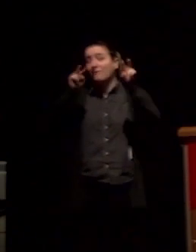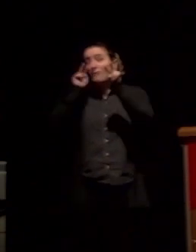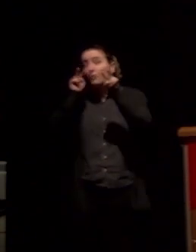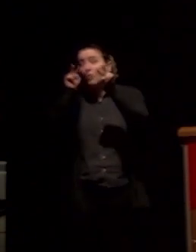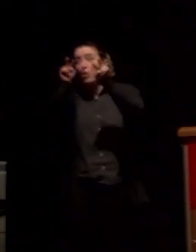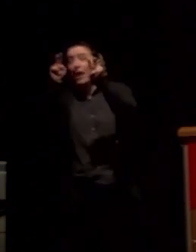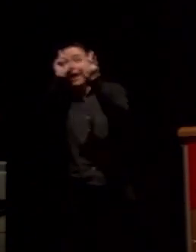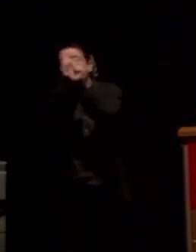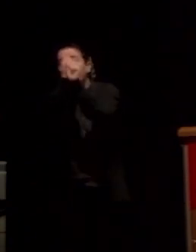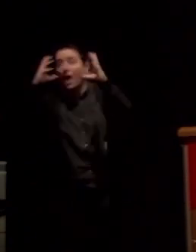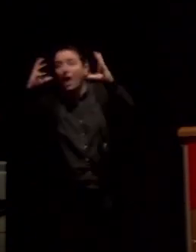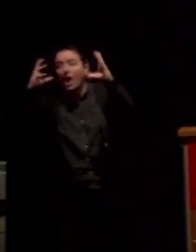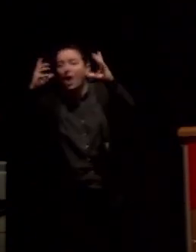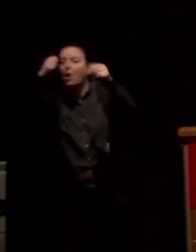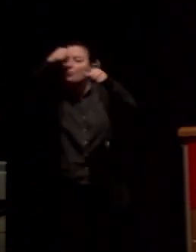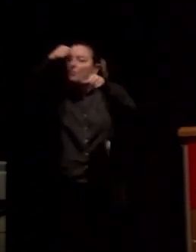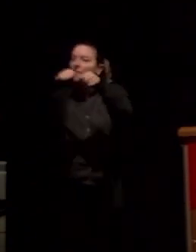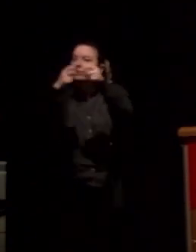you've come.